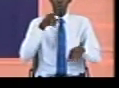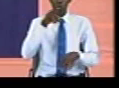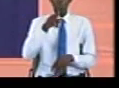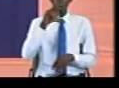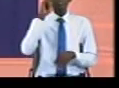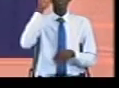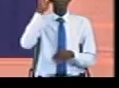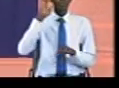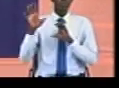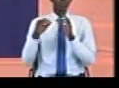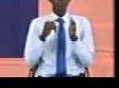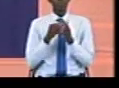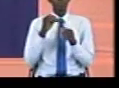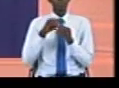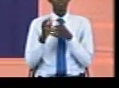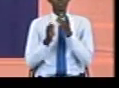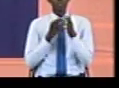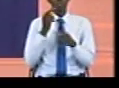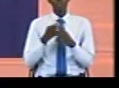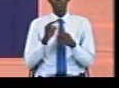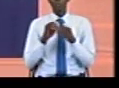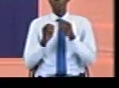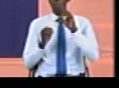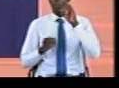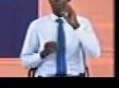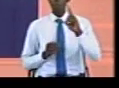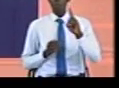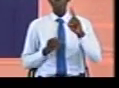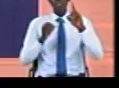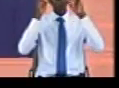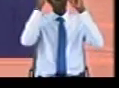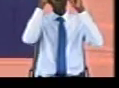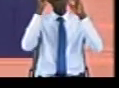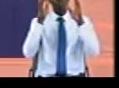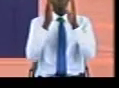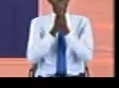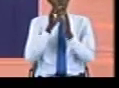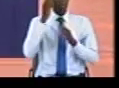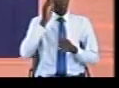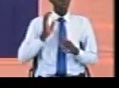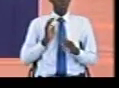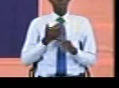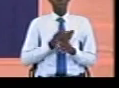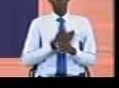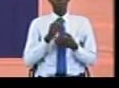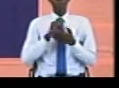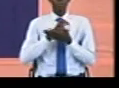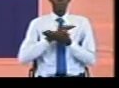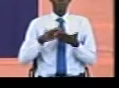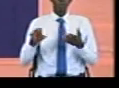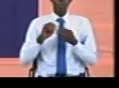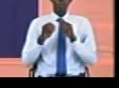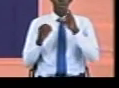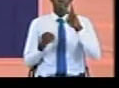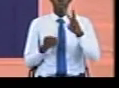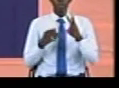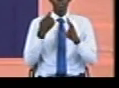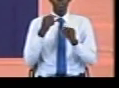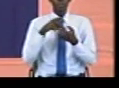Jesus' name. Number one, his prayer for our sanctification. Number two, the purity